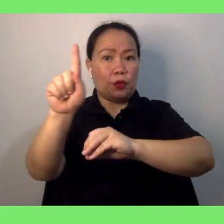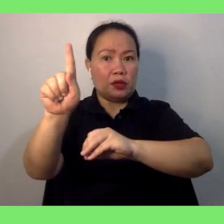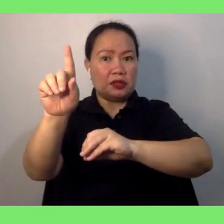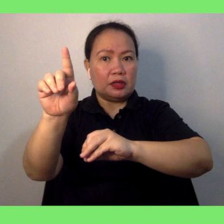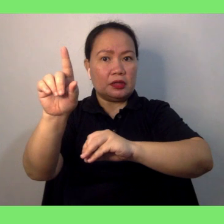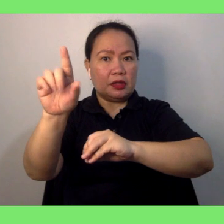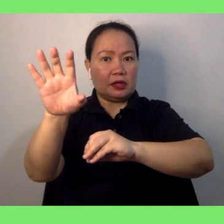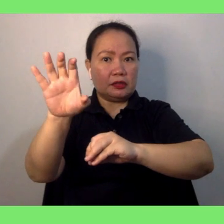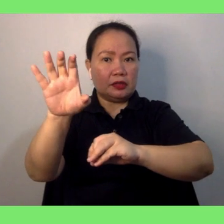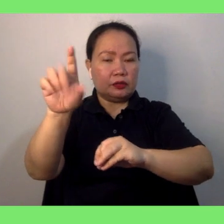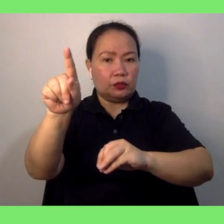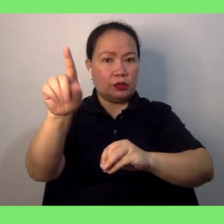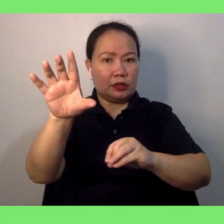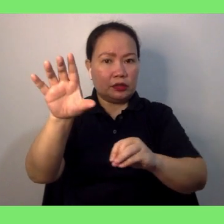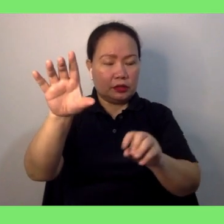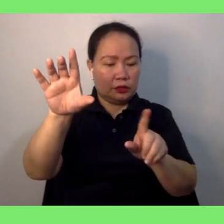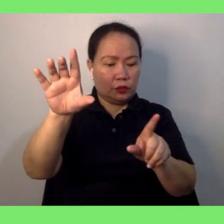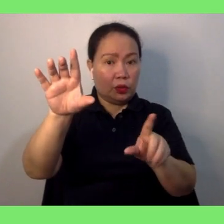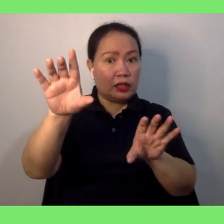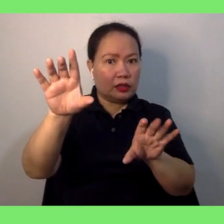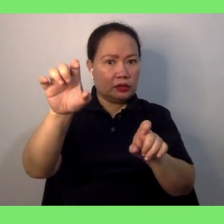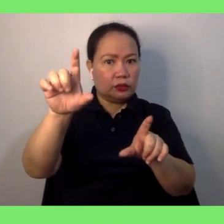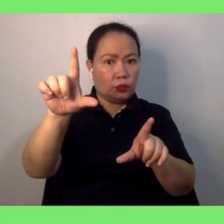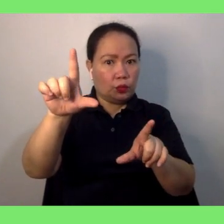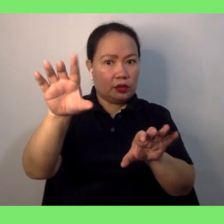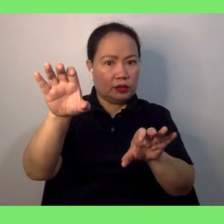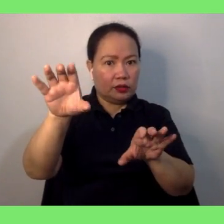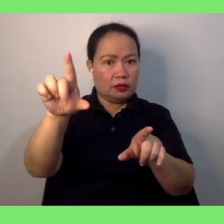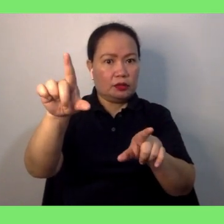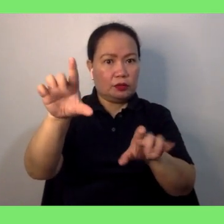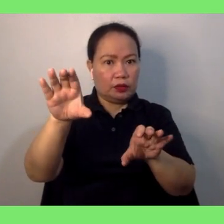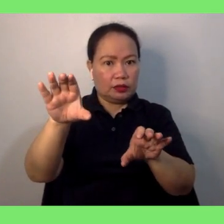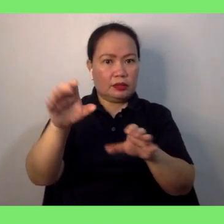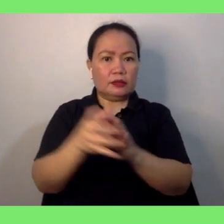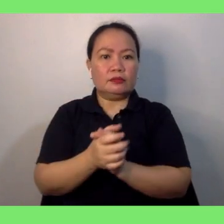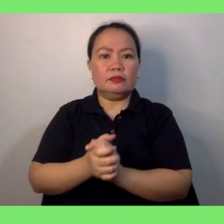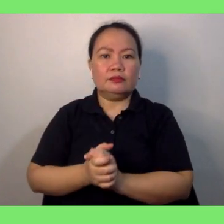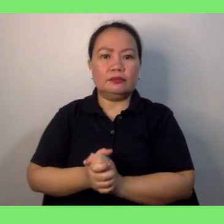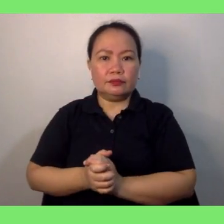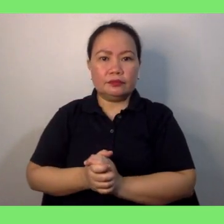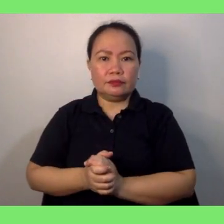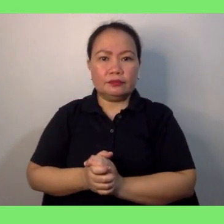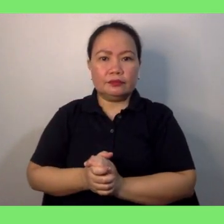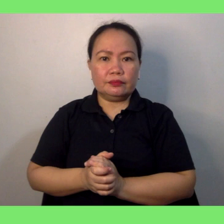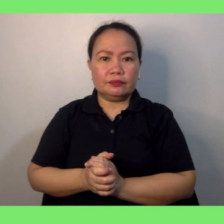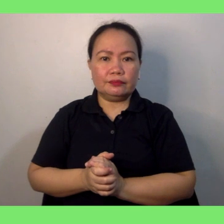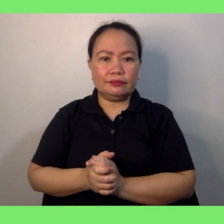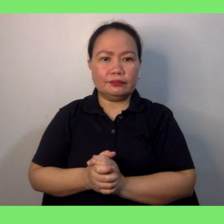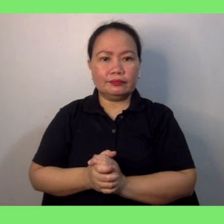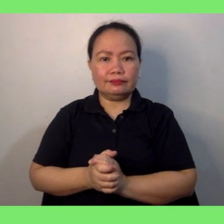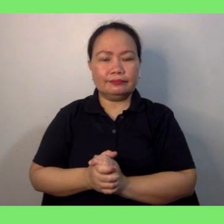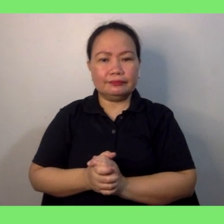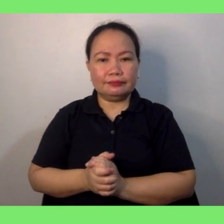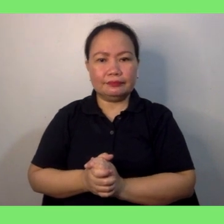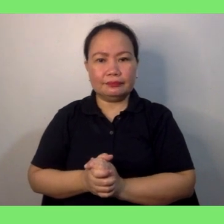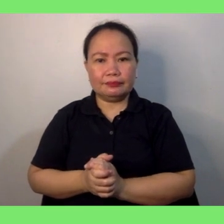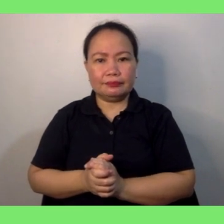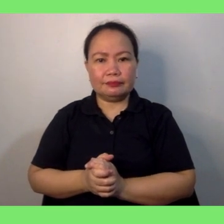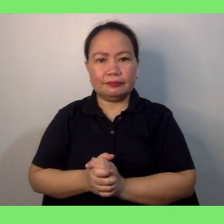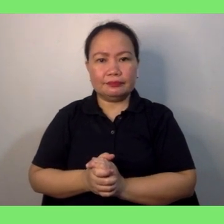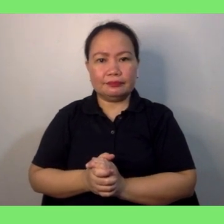100 degrees. So, your angle 5 is 100 degrees. And then, apply natin yung linear pair ulit o vertical